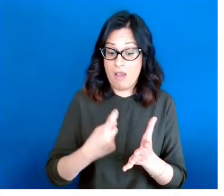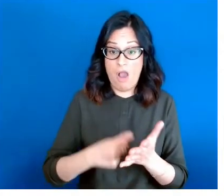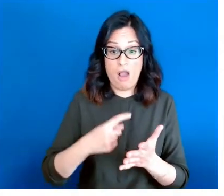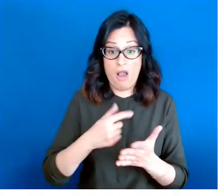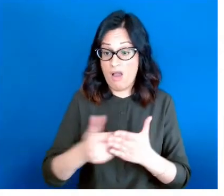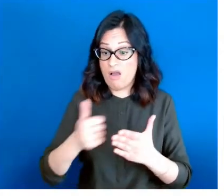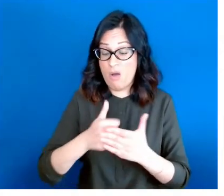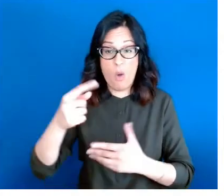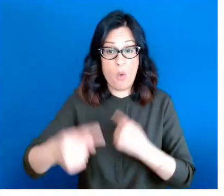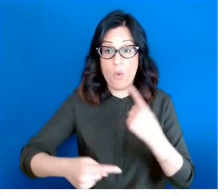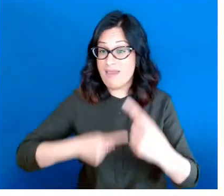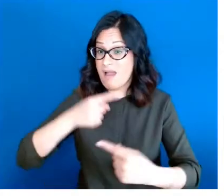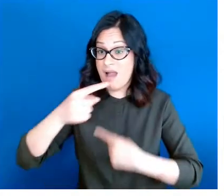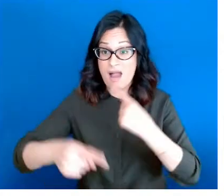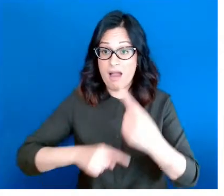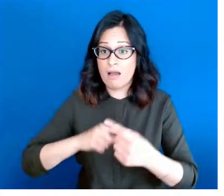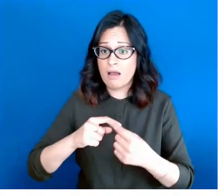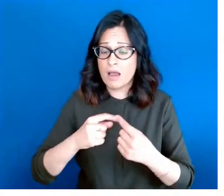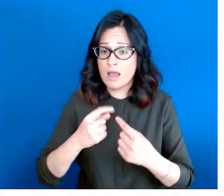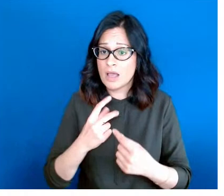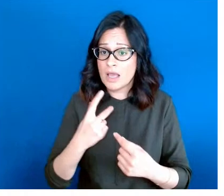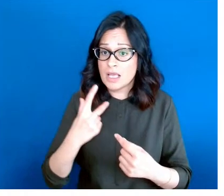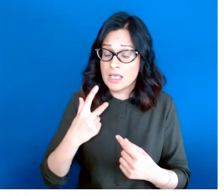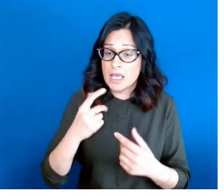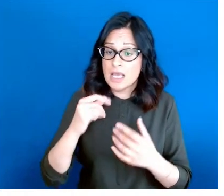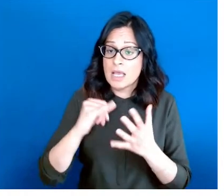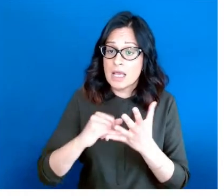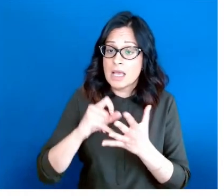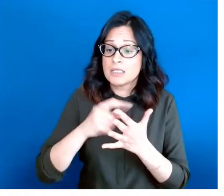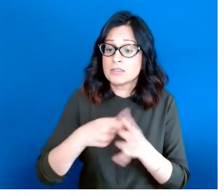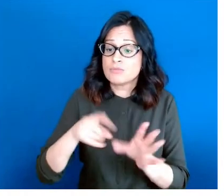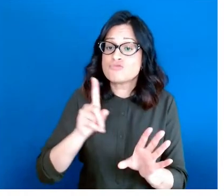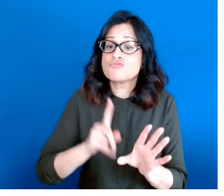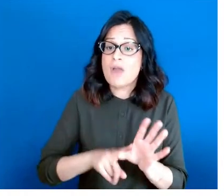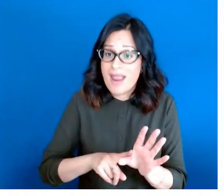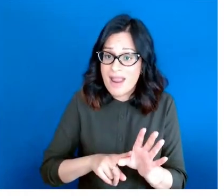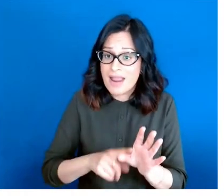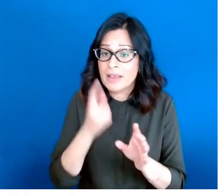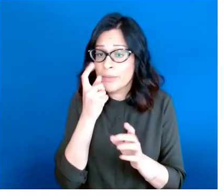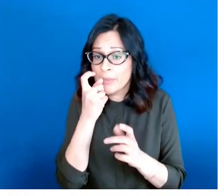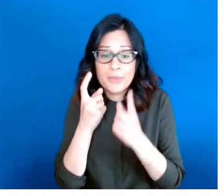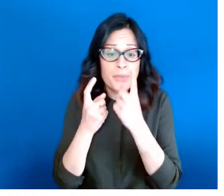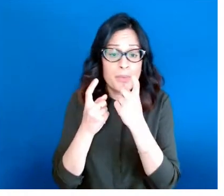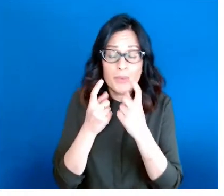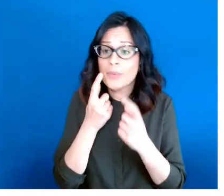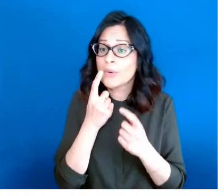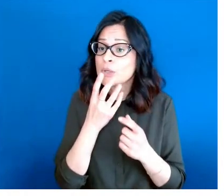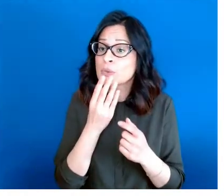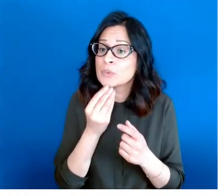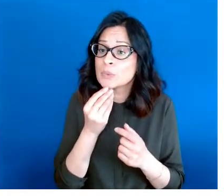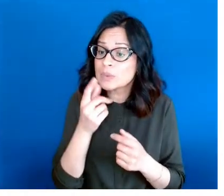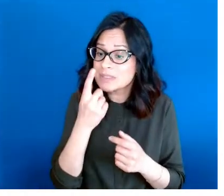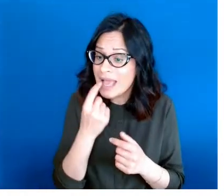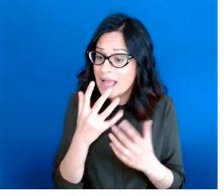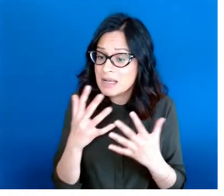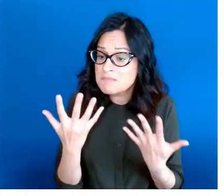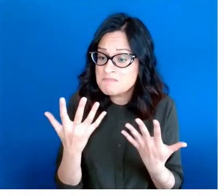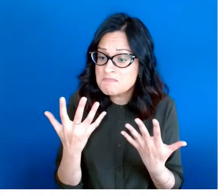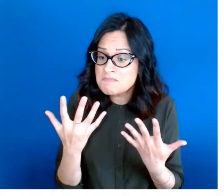they use the nasal spray long term? And that would be both, need to answer that both for pediatrics and then for kind of